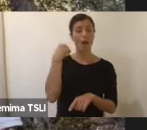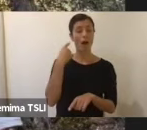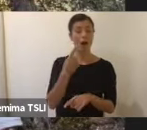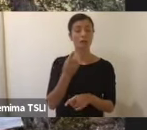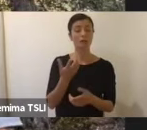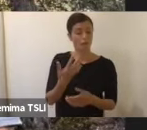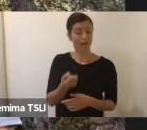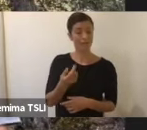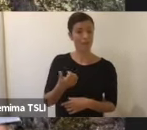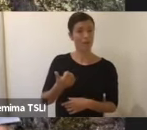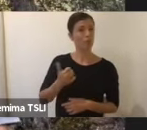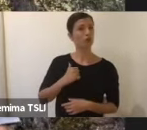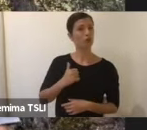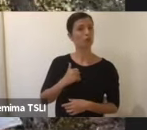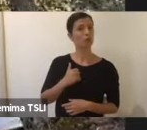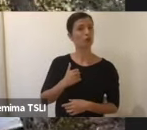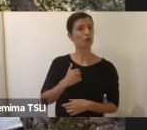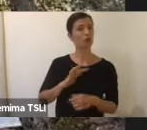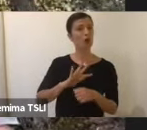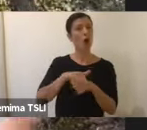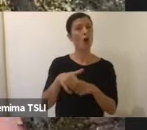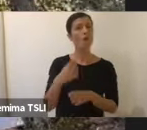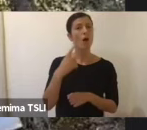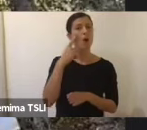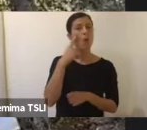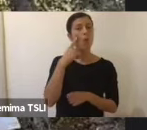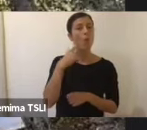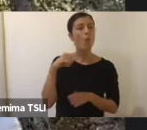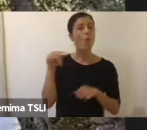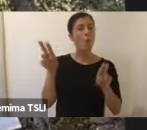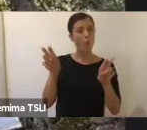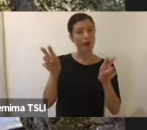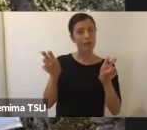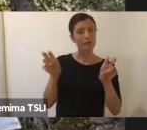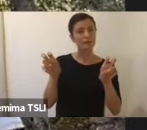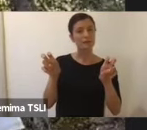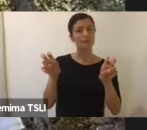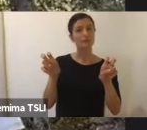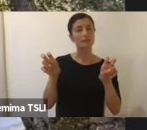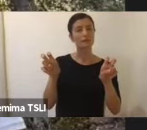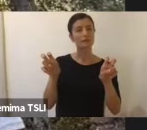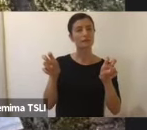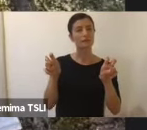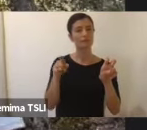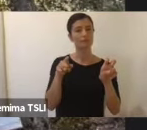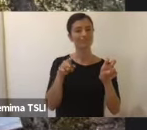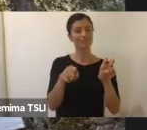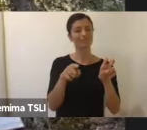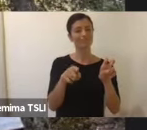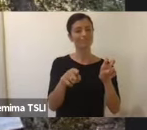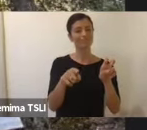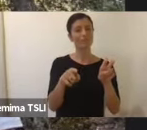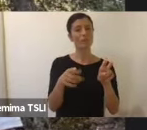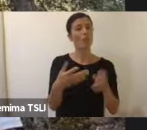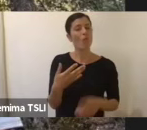whiteness and um it takes courage to just accept that that that is water we swim in that we have presumptions about